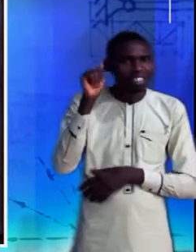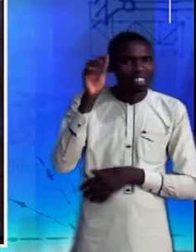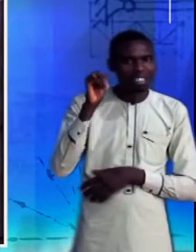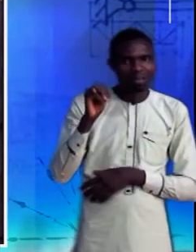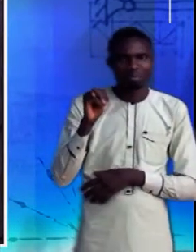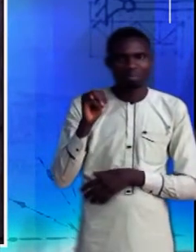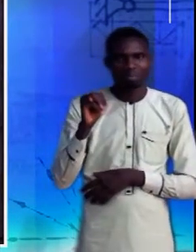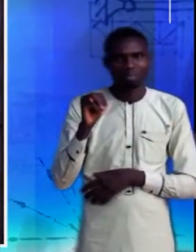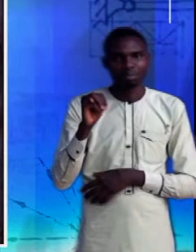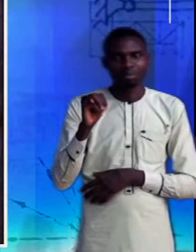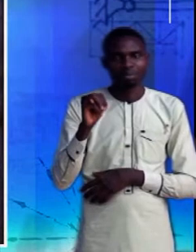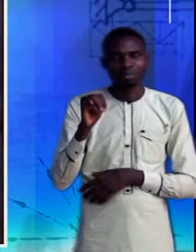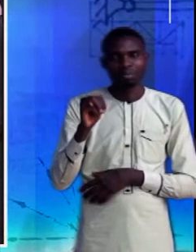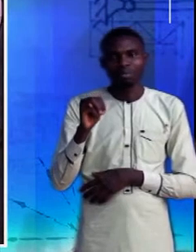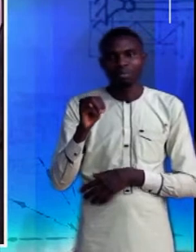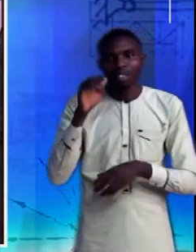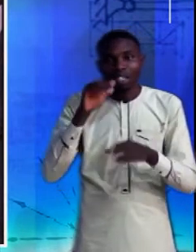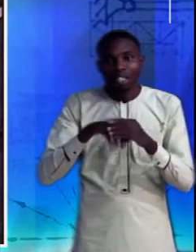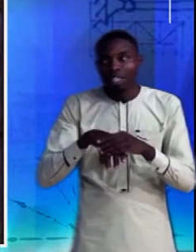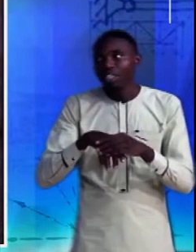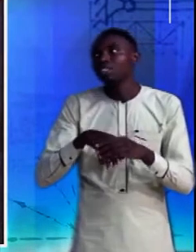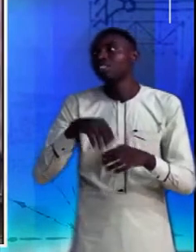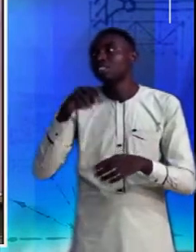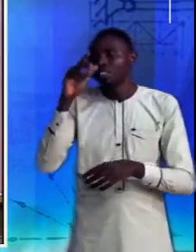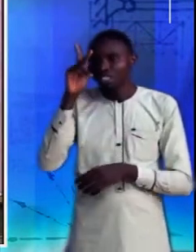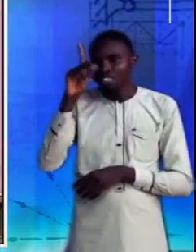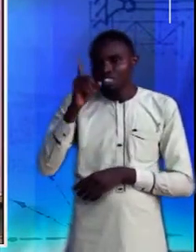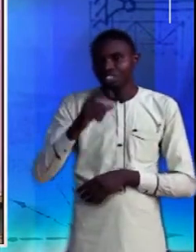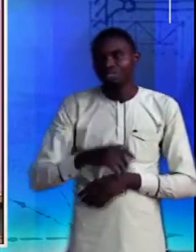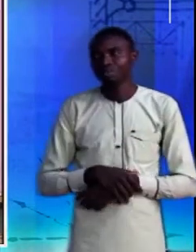form? That is the question.